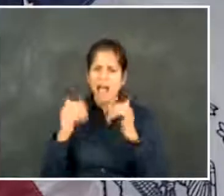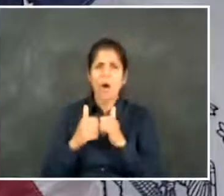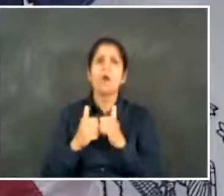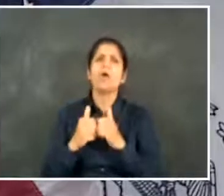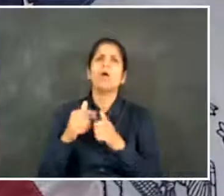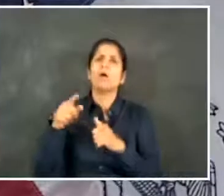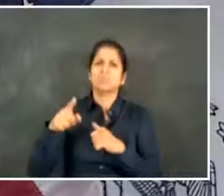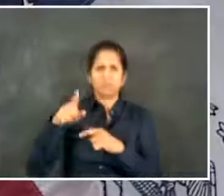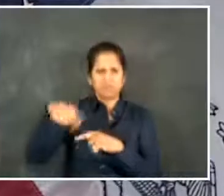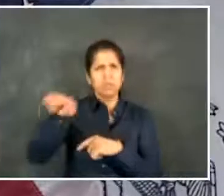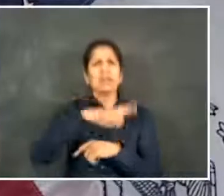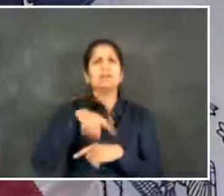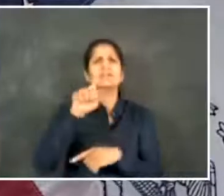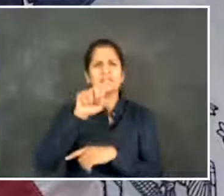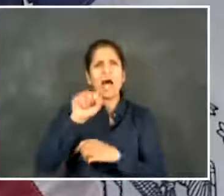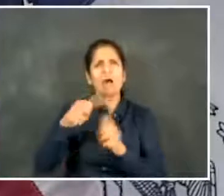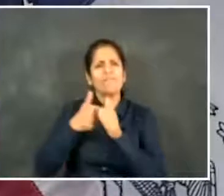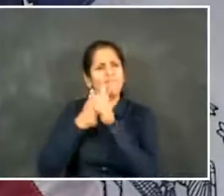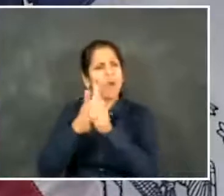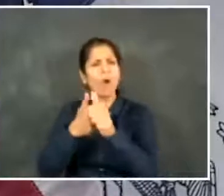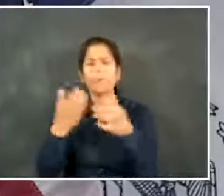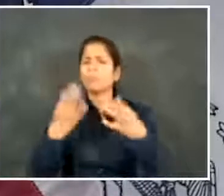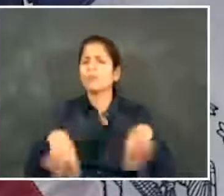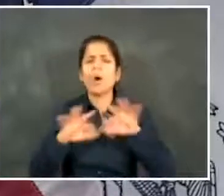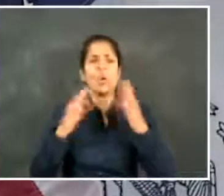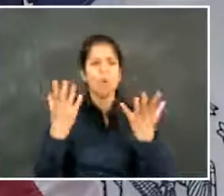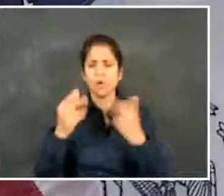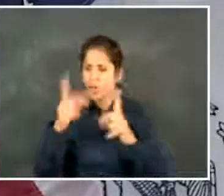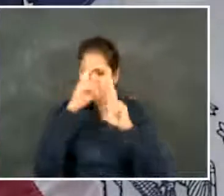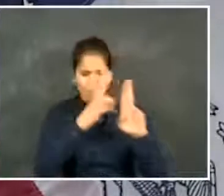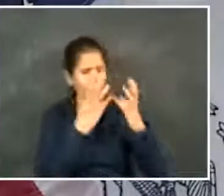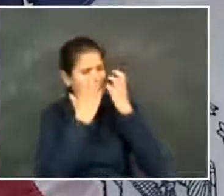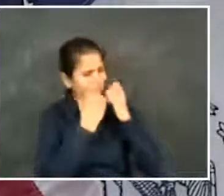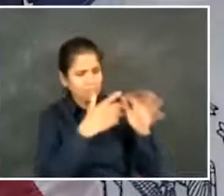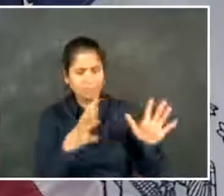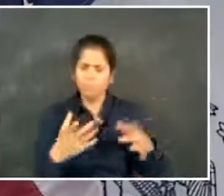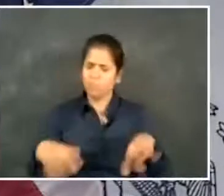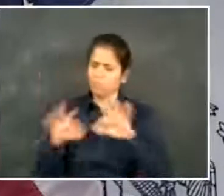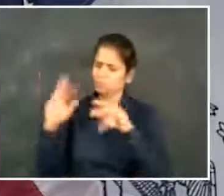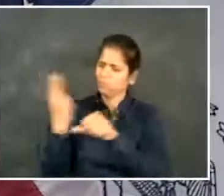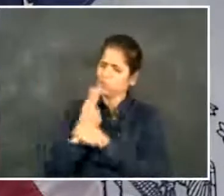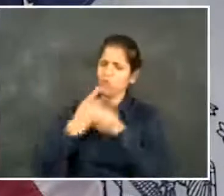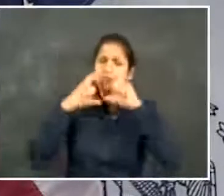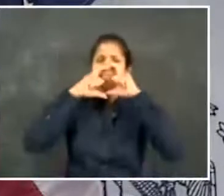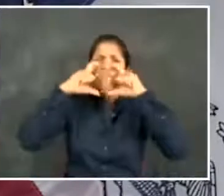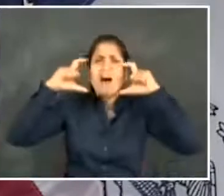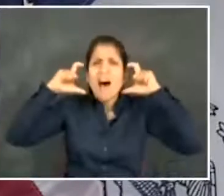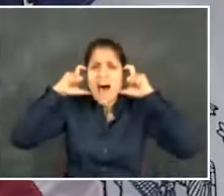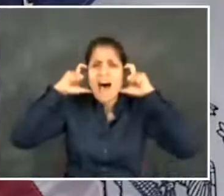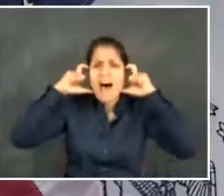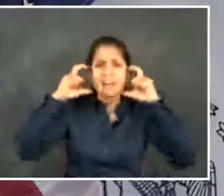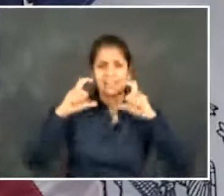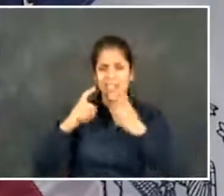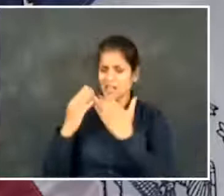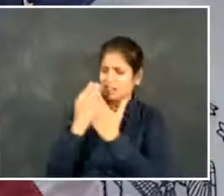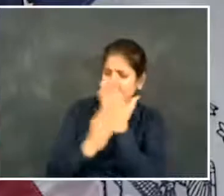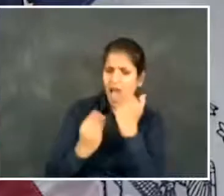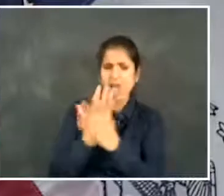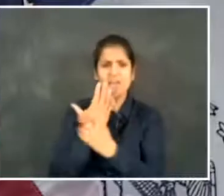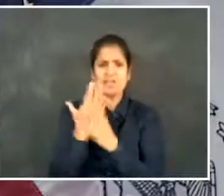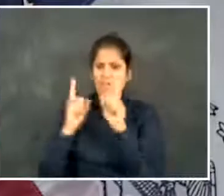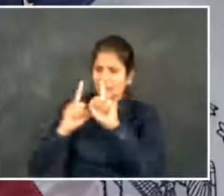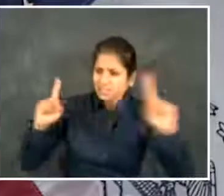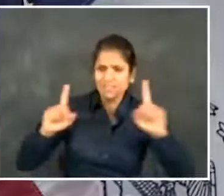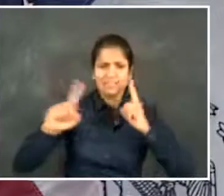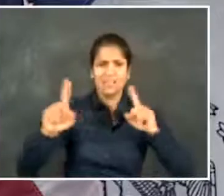the disease, you're going to save lives. And the lives you save could include our first responders and our healthcare heroes.